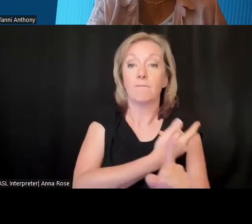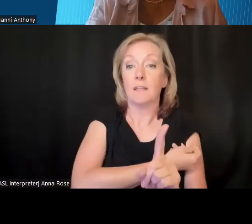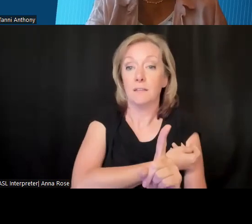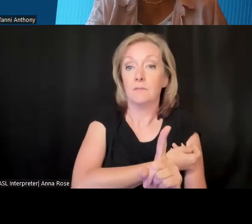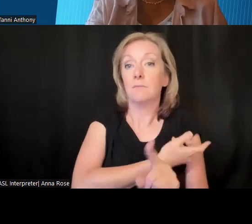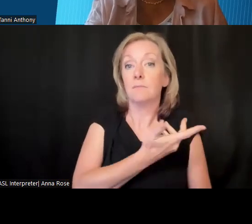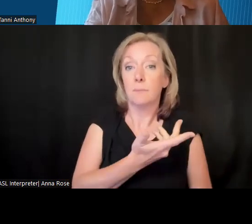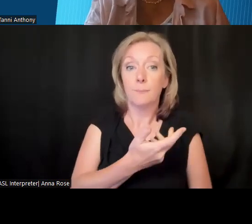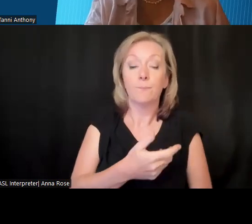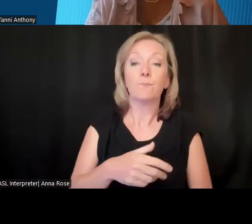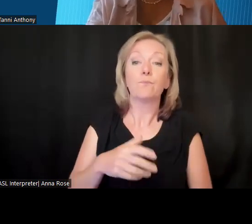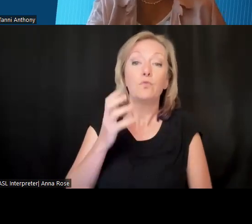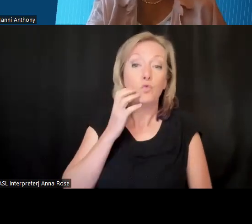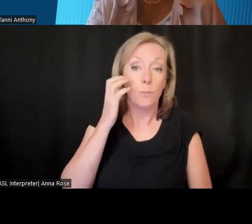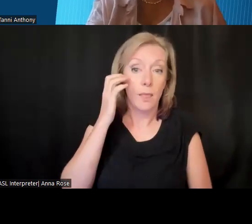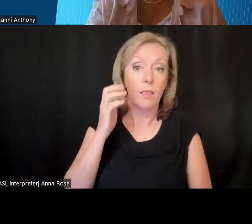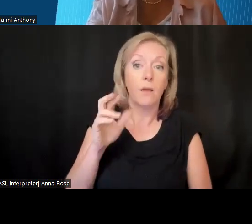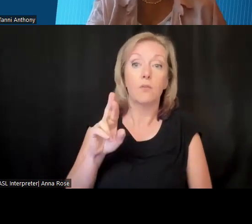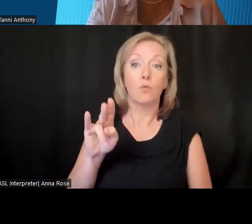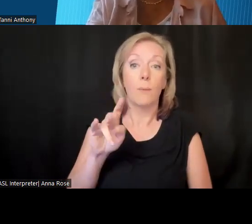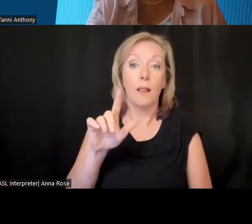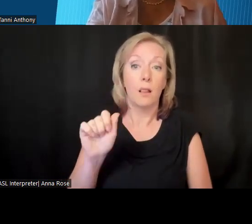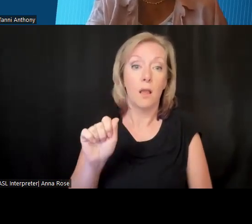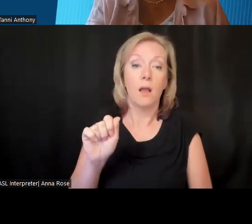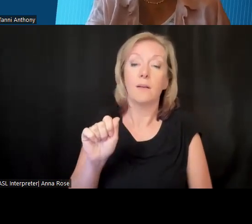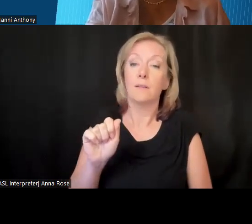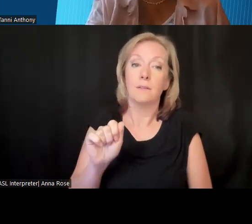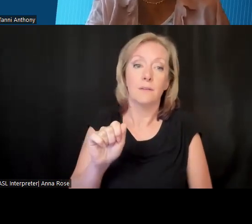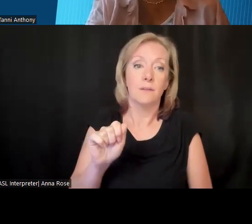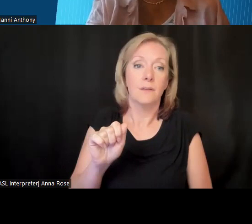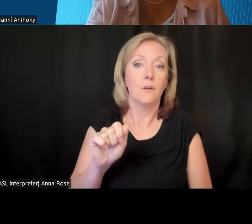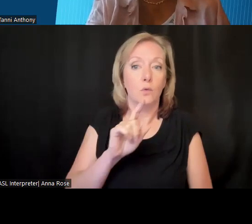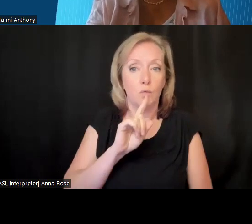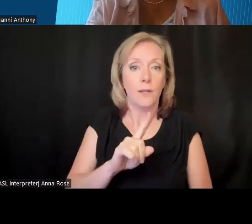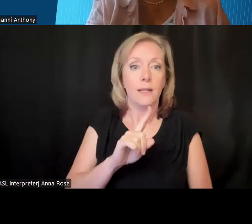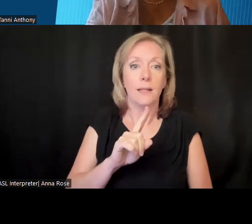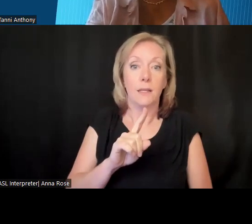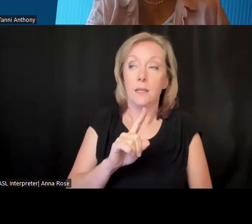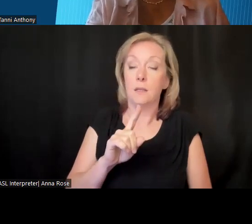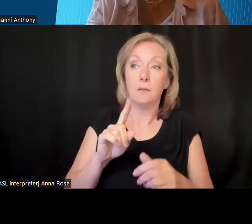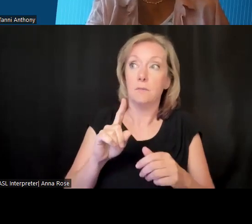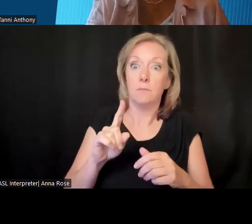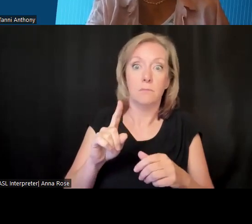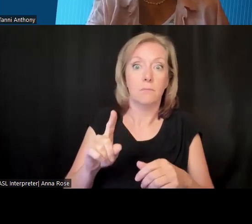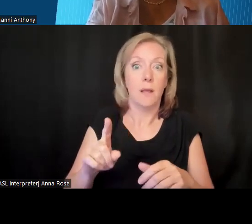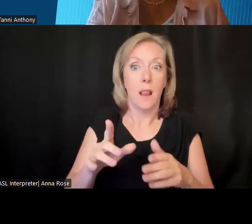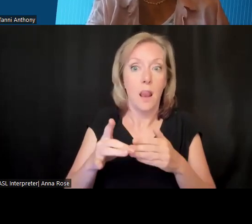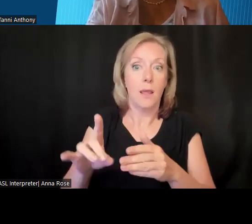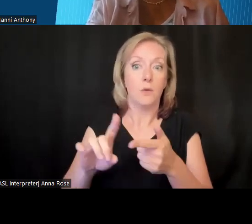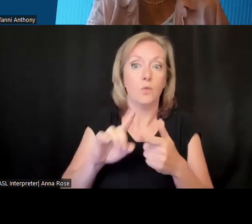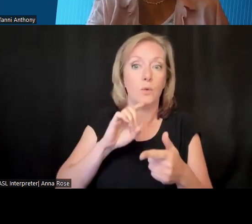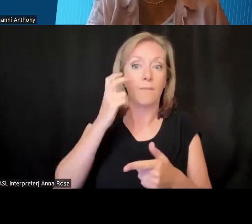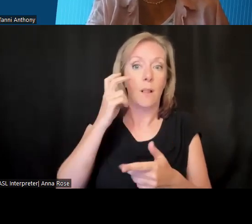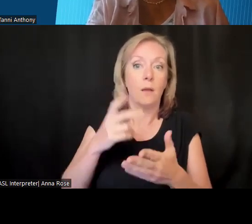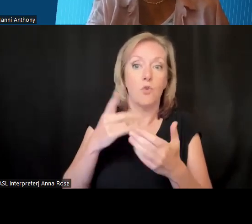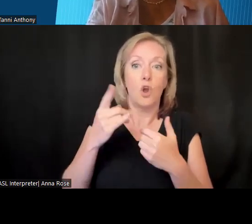vaccinated. But rubella is the exact syndrome that really launched our deafblind projects. Back in the 60s, we